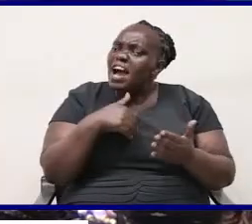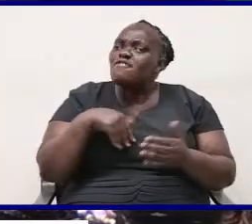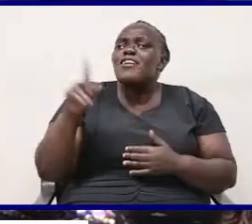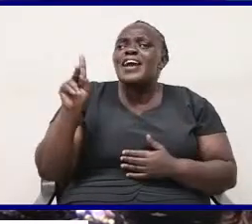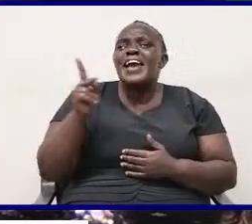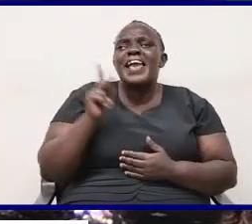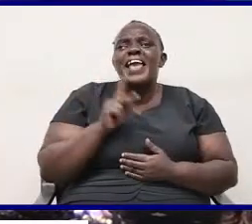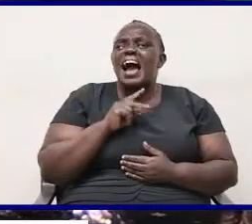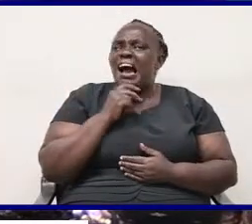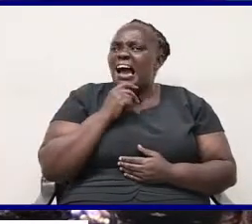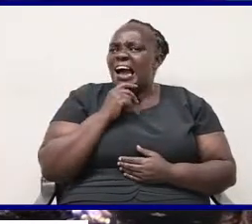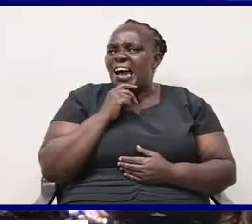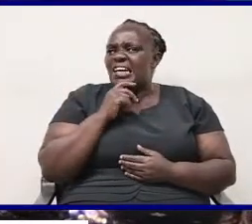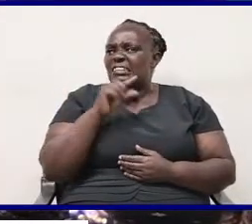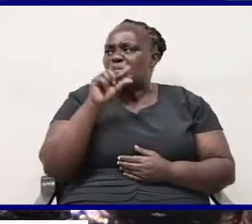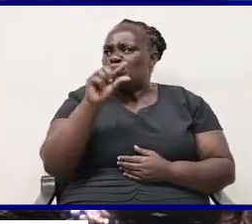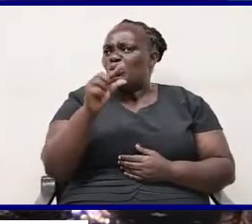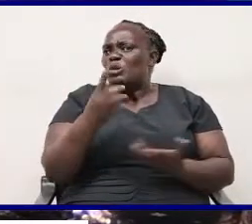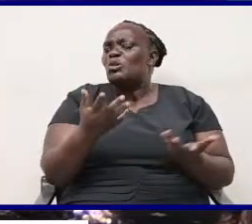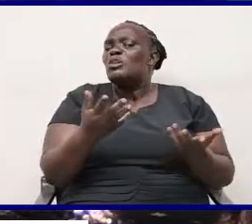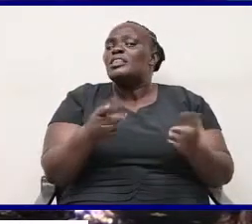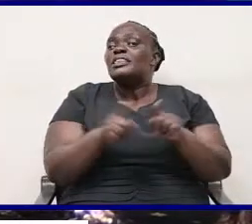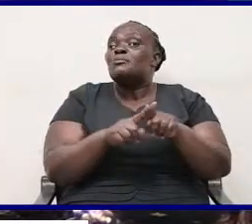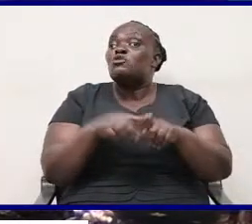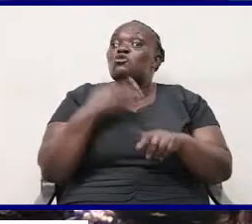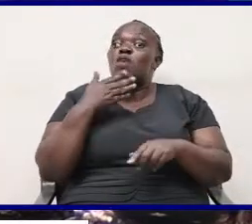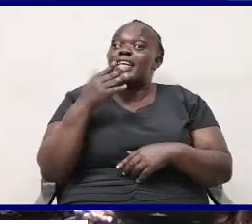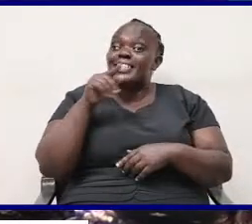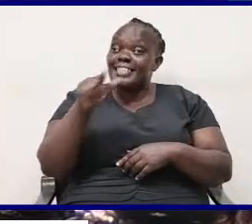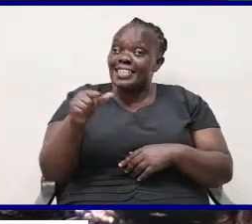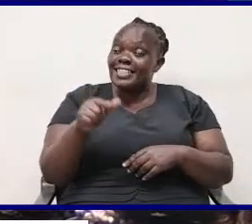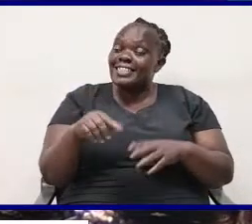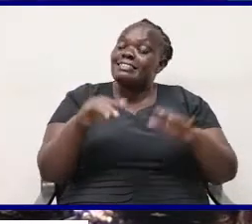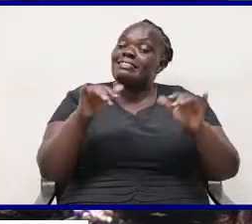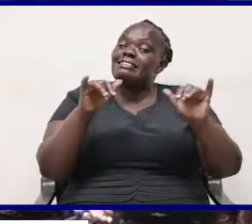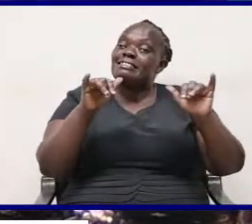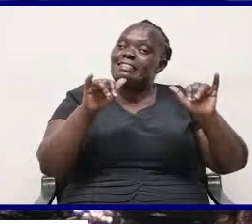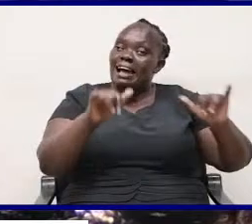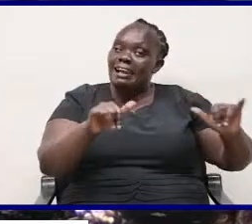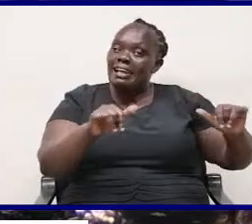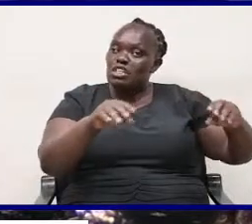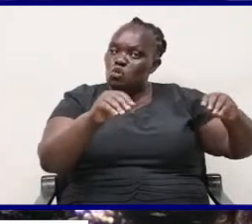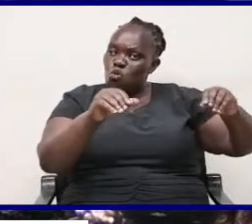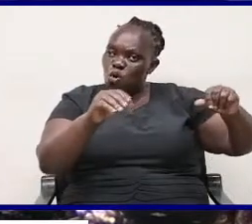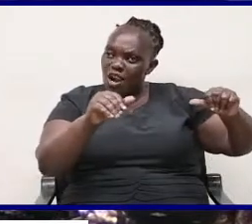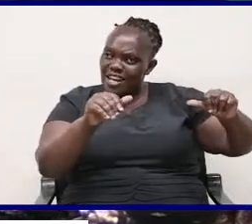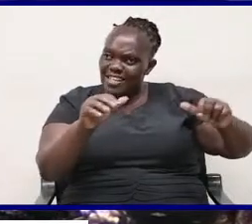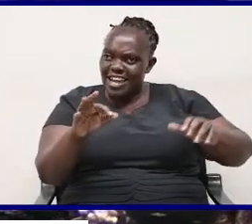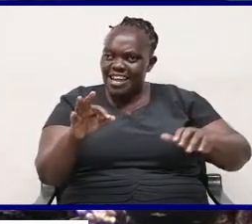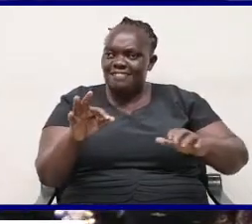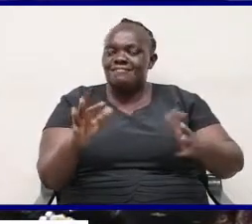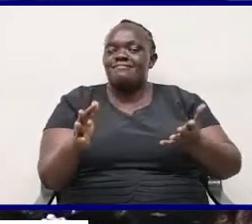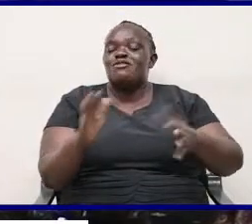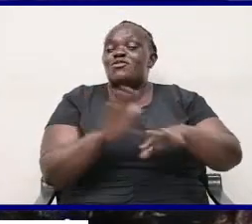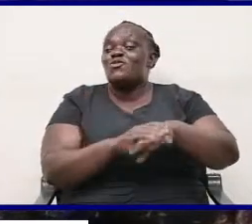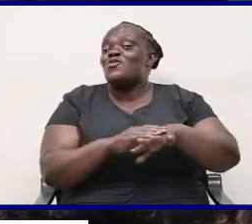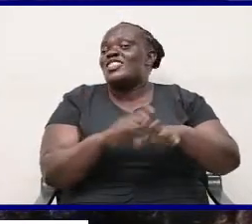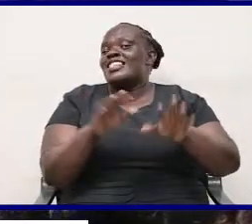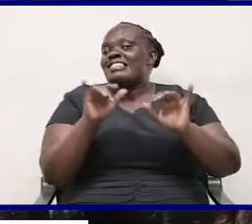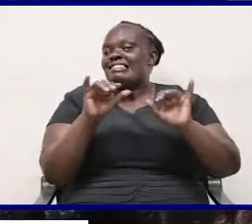Kenya? And also, as you answer to that, issues of standard, quality, finesse,